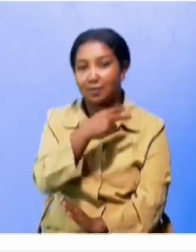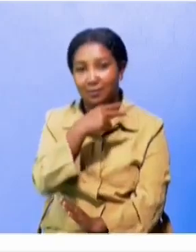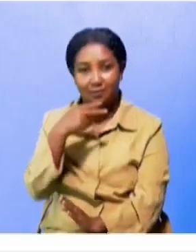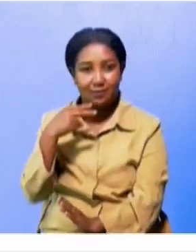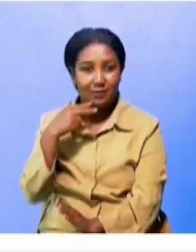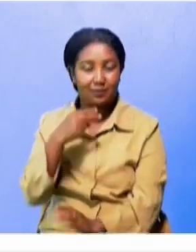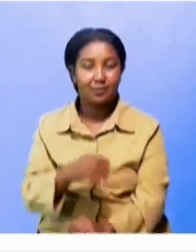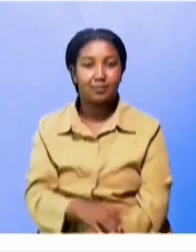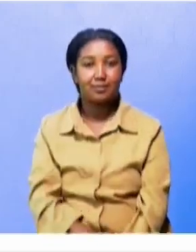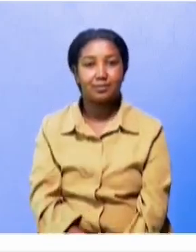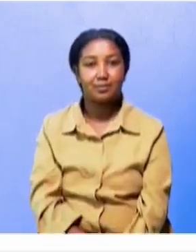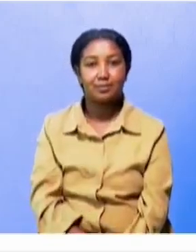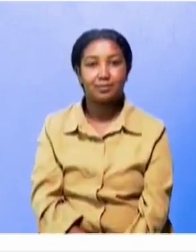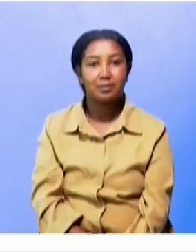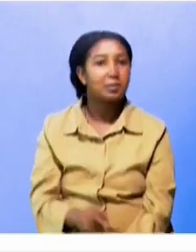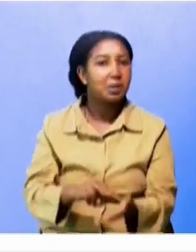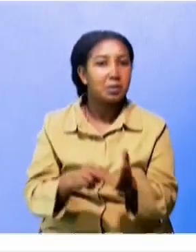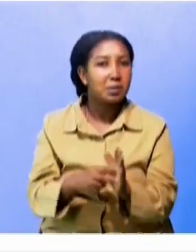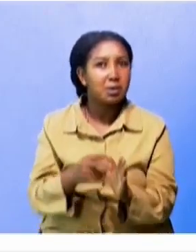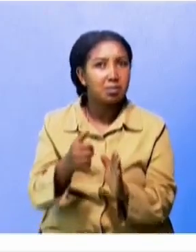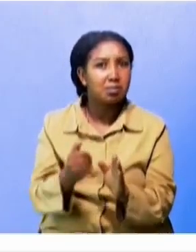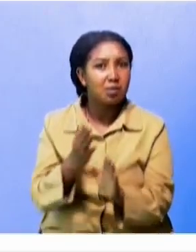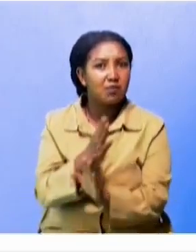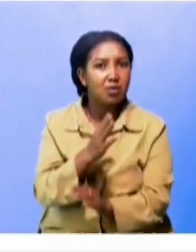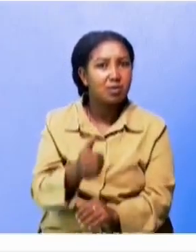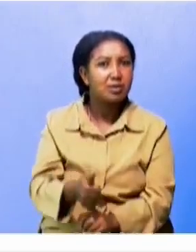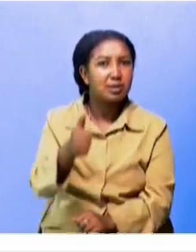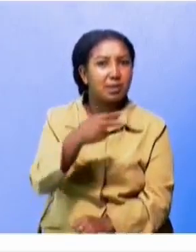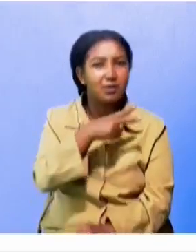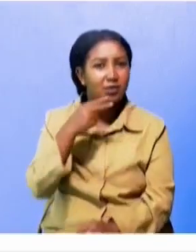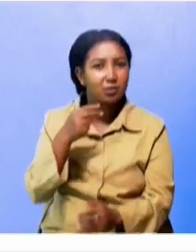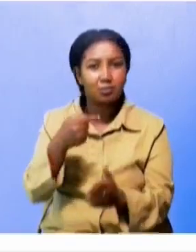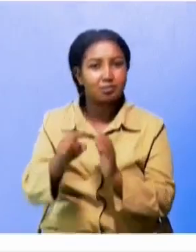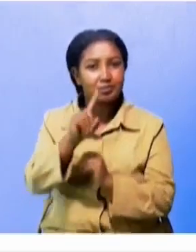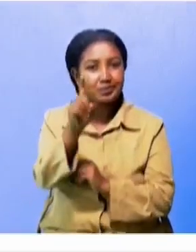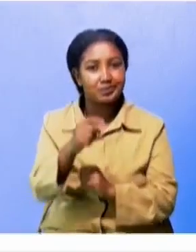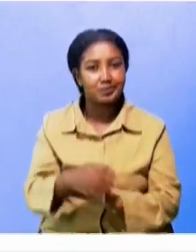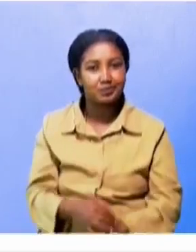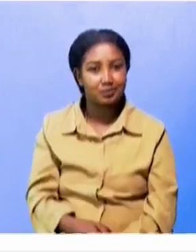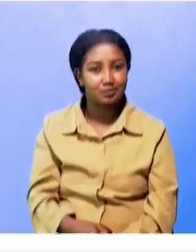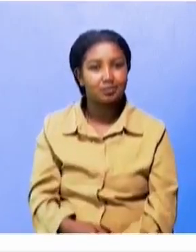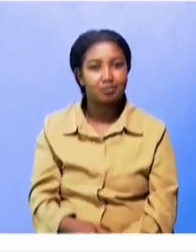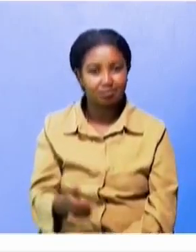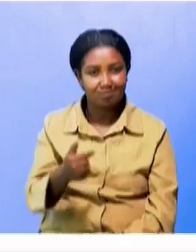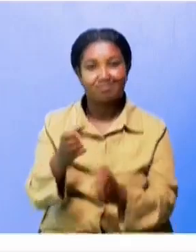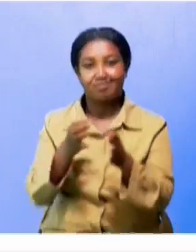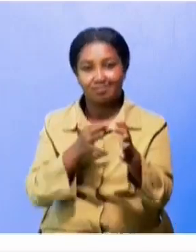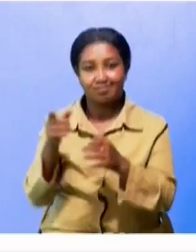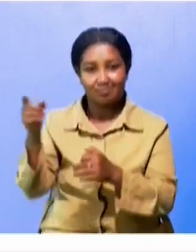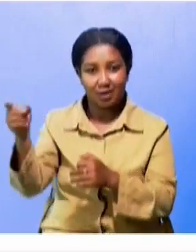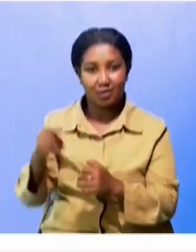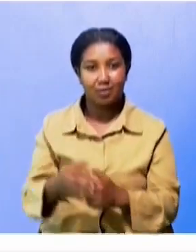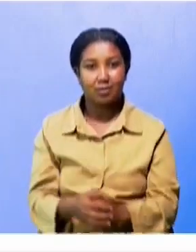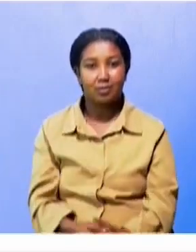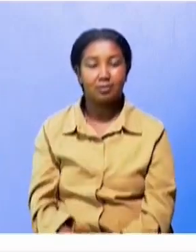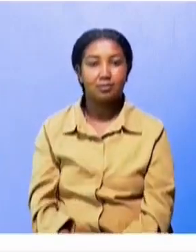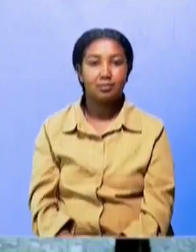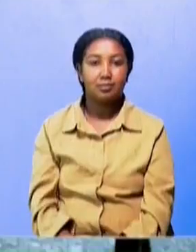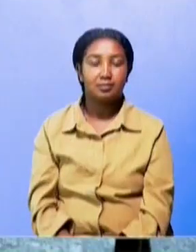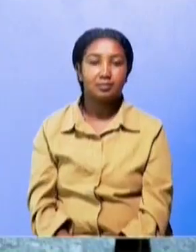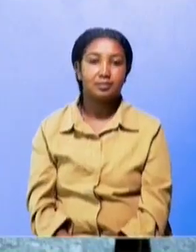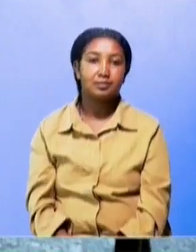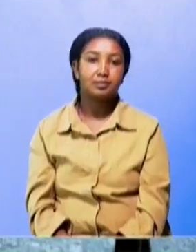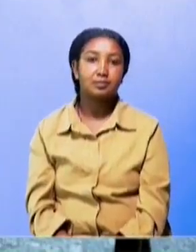the main verb. What do you mean by that, before the main verb? Good. I would like to state some of these sentences here